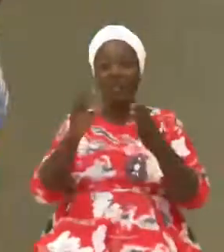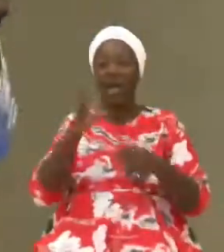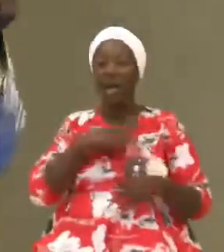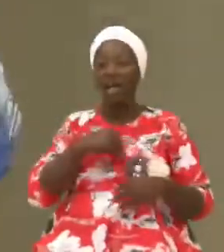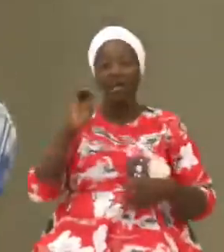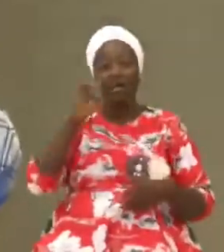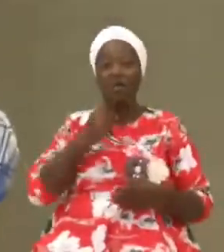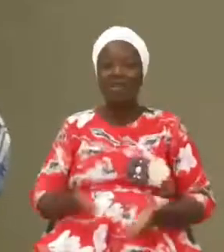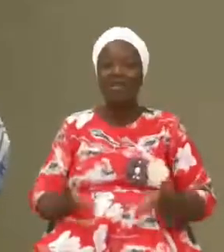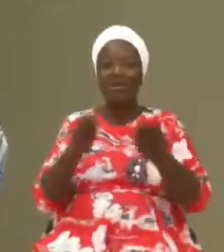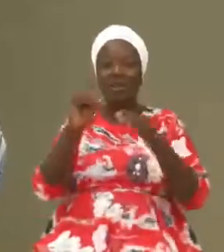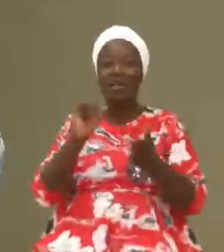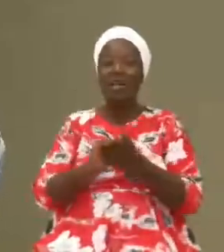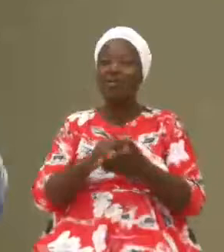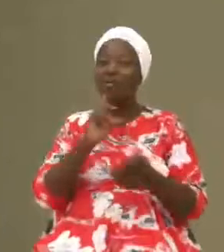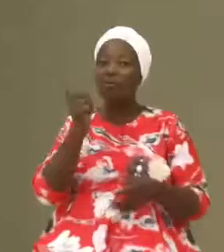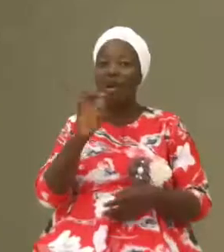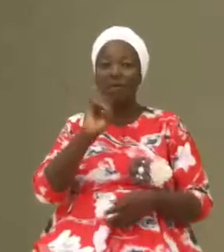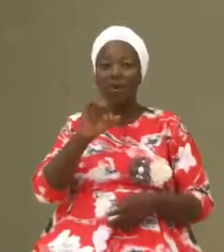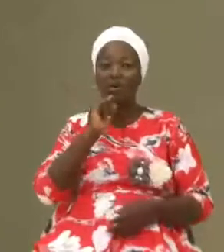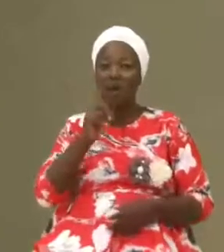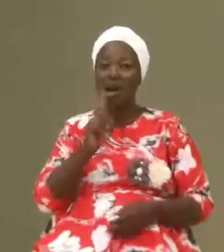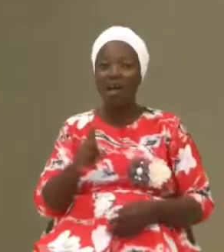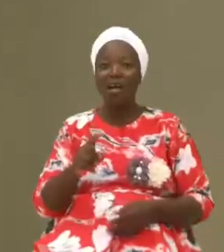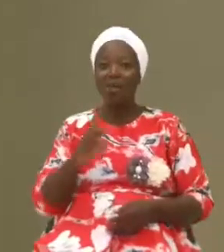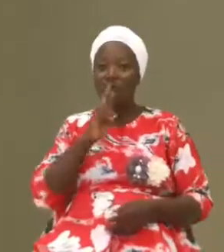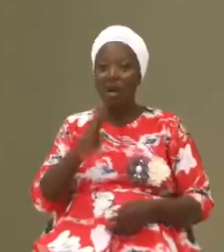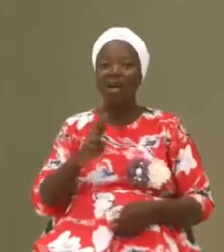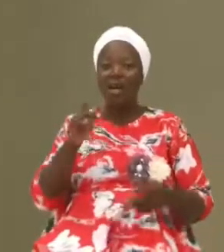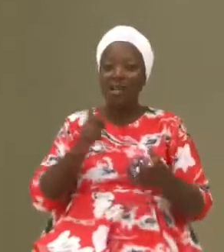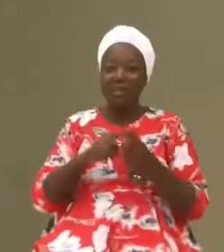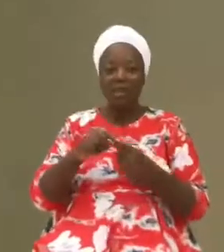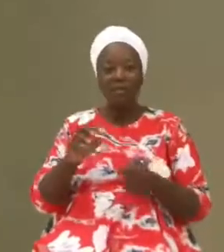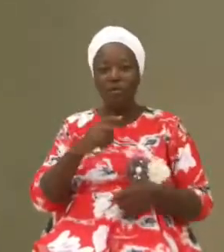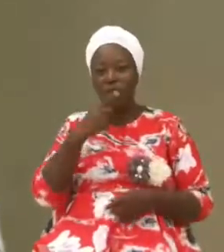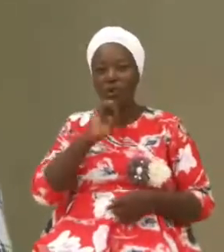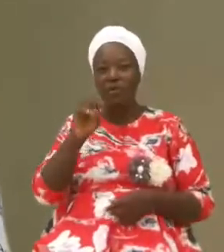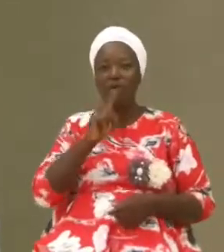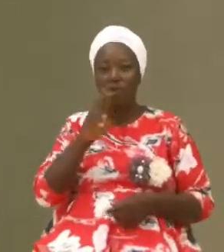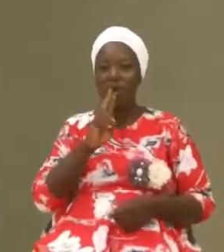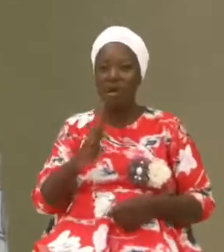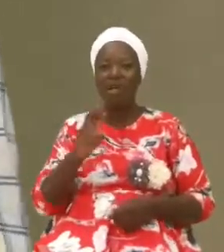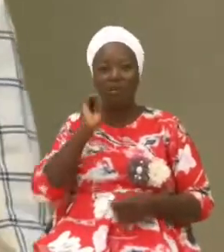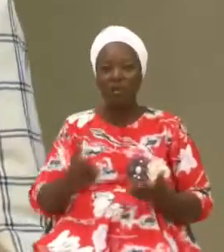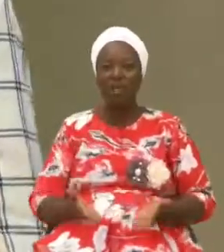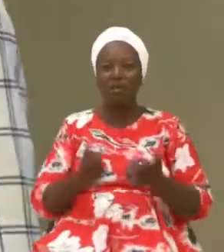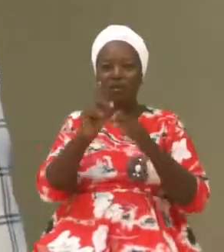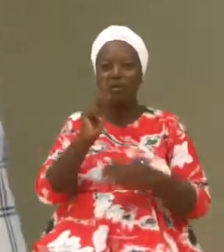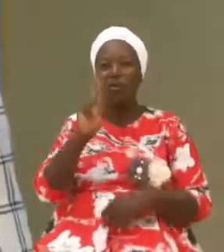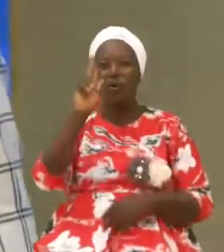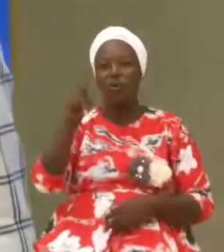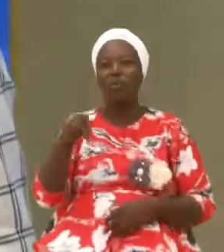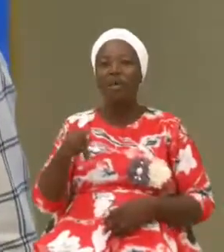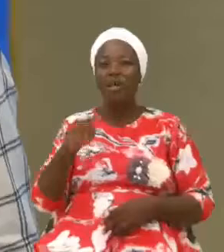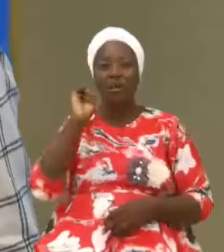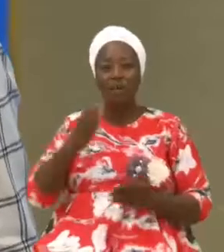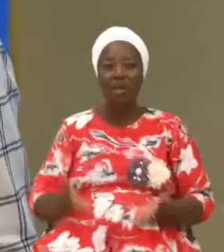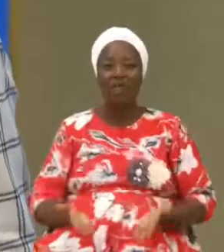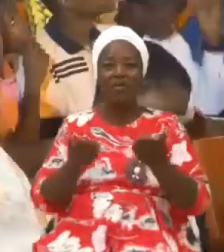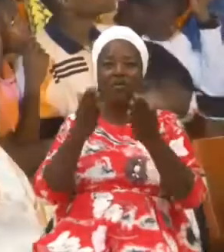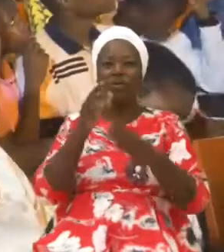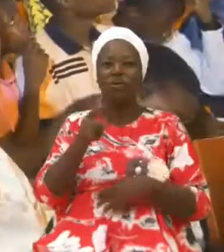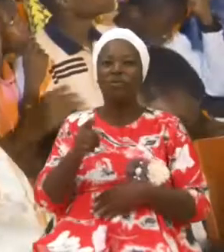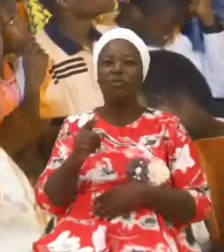and then he was exalted that wherever you are and whoever you are, he will lift you